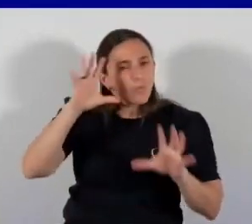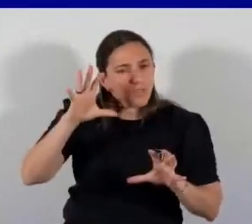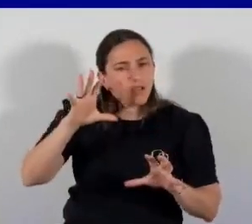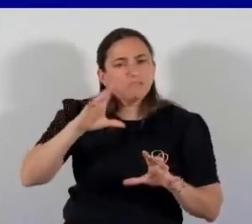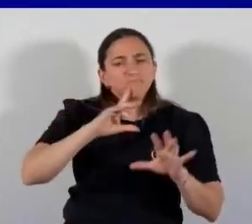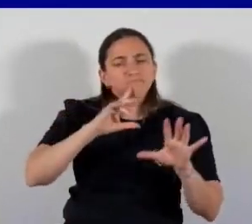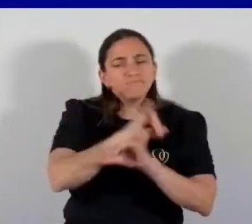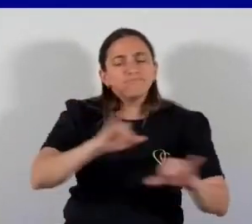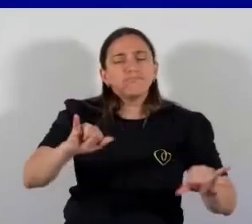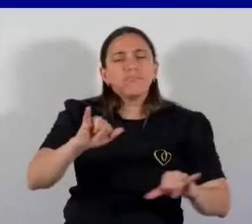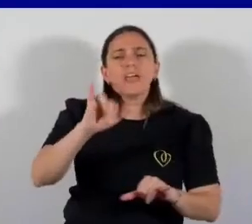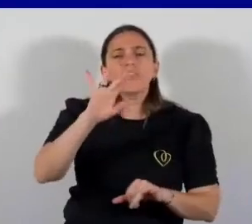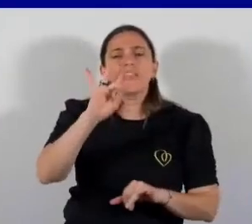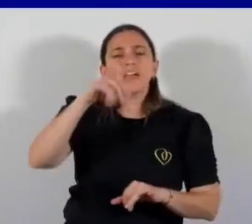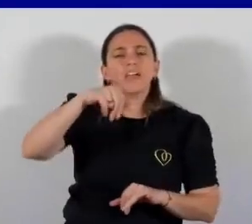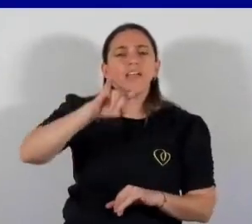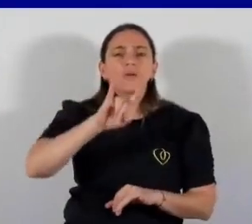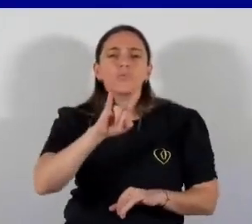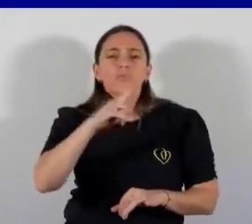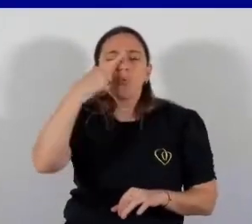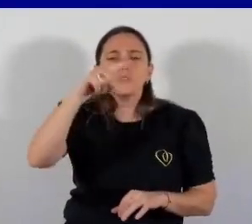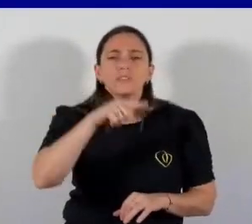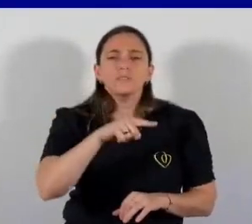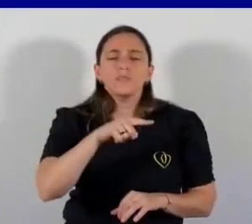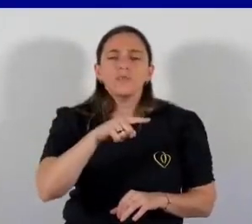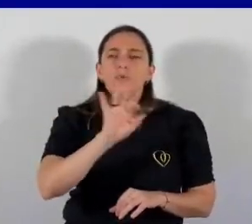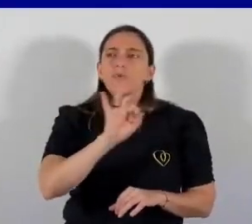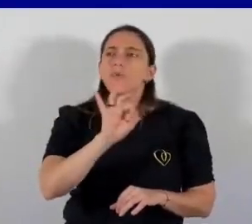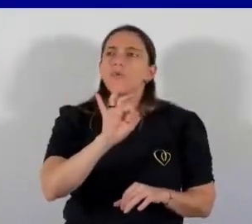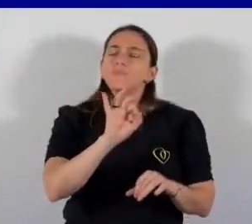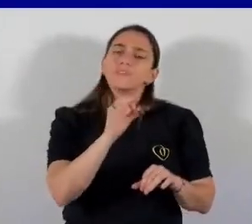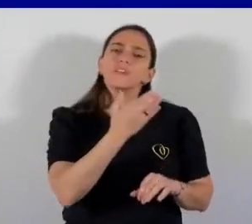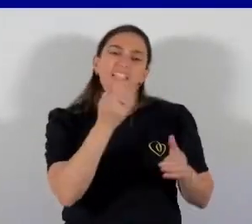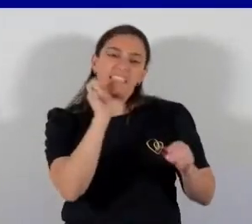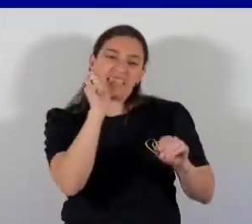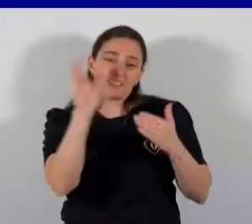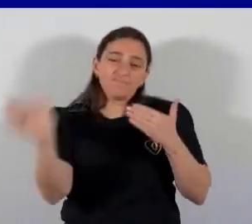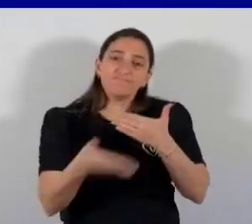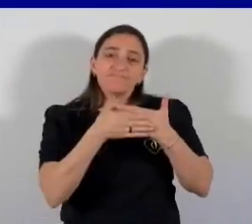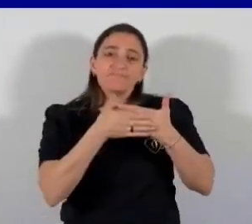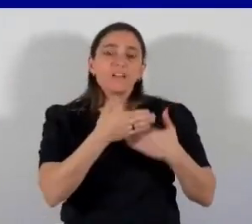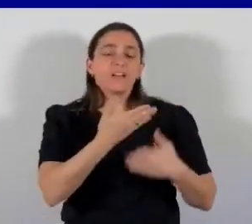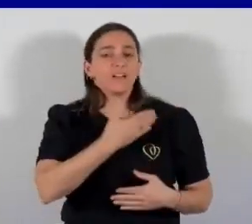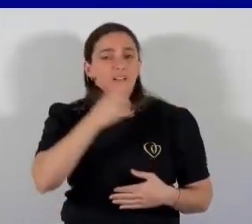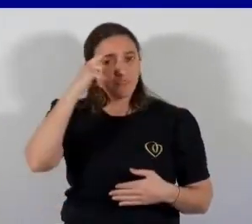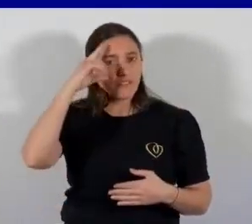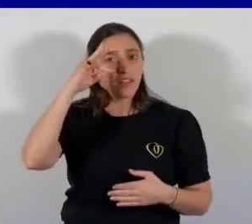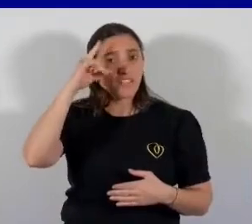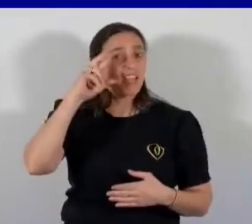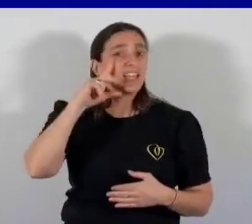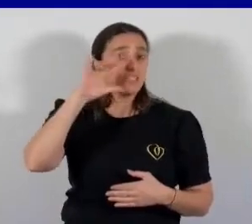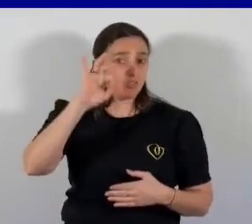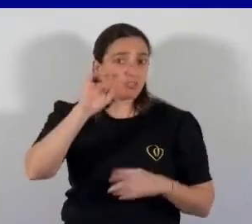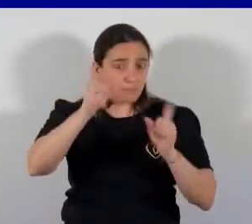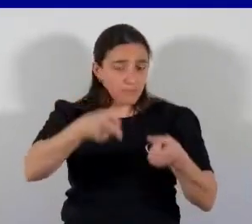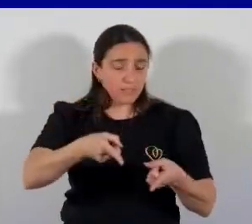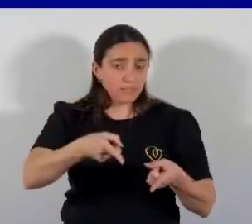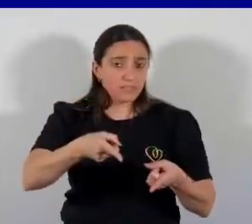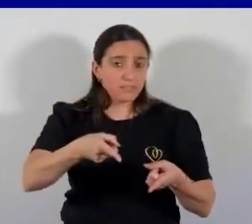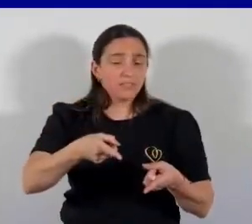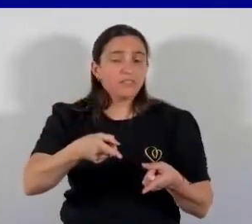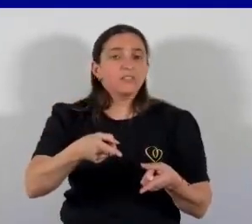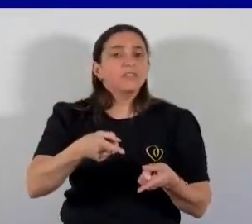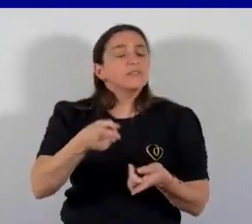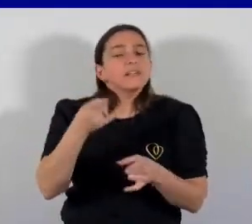But if you look at the launch, I don't know if it was from the DNU. I think it was from the DNU. Federico's